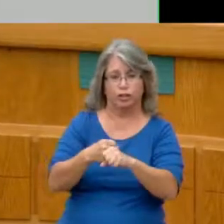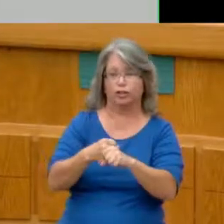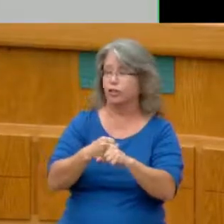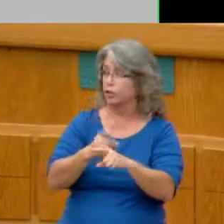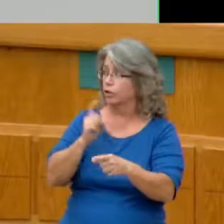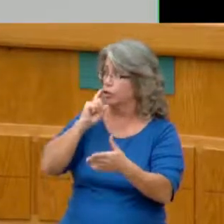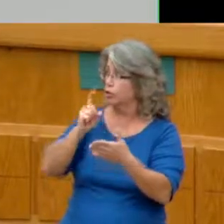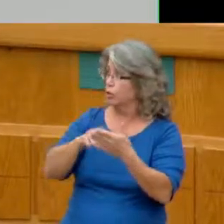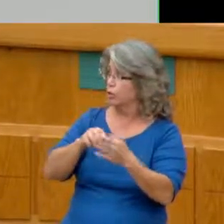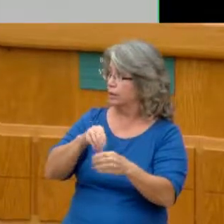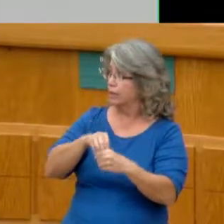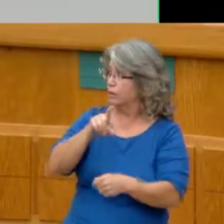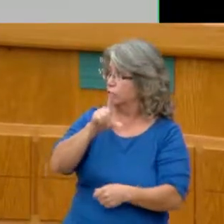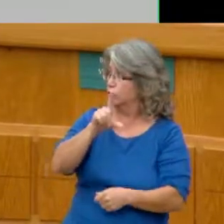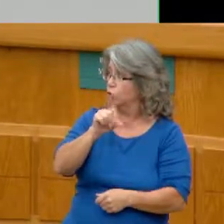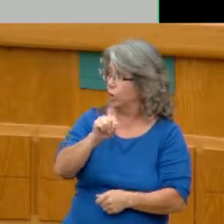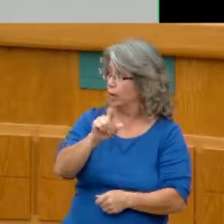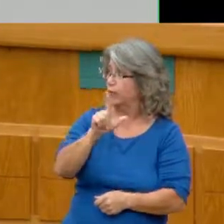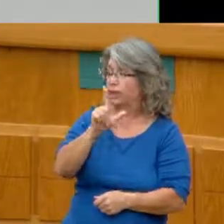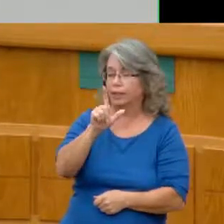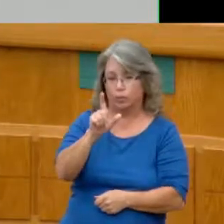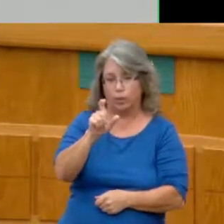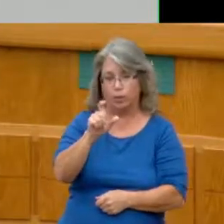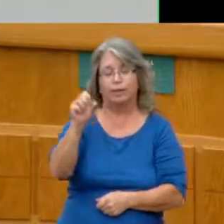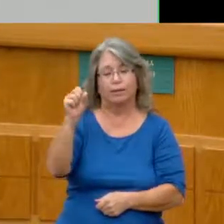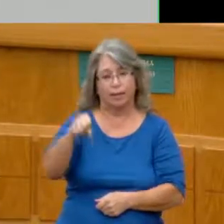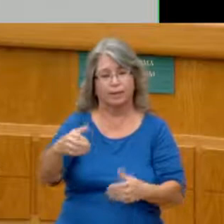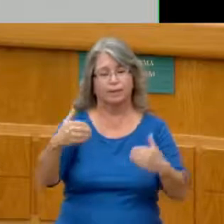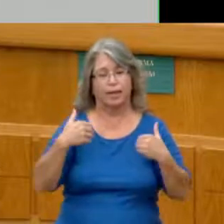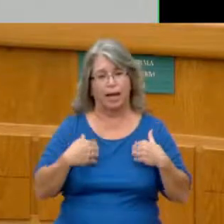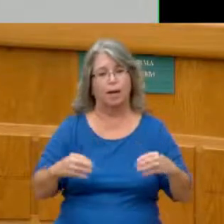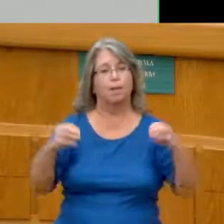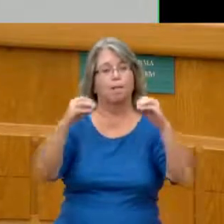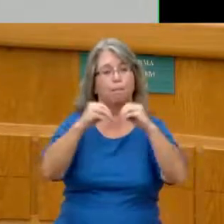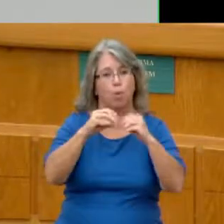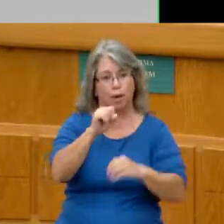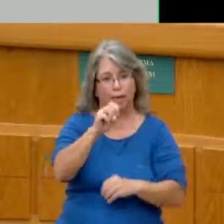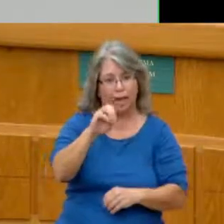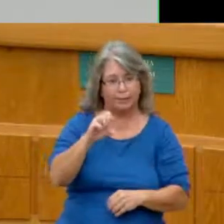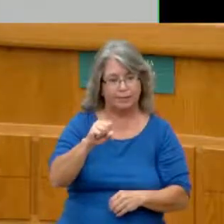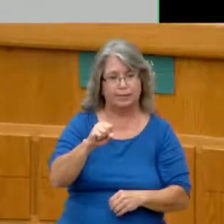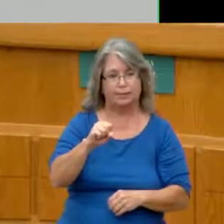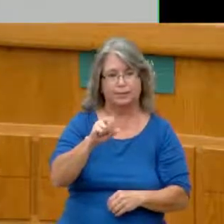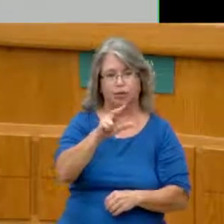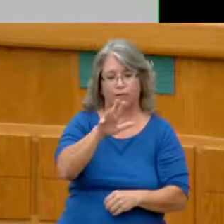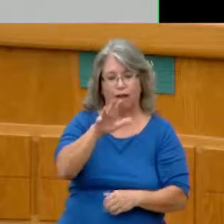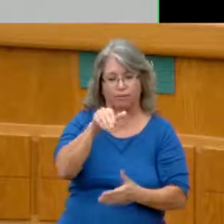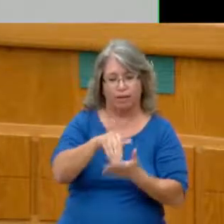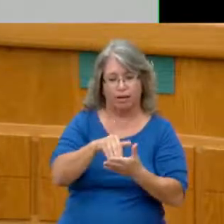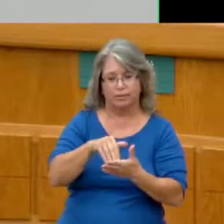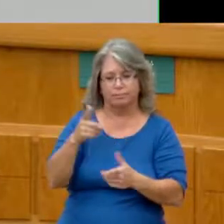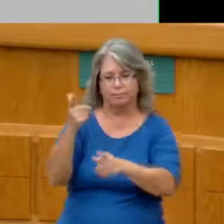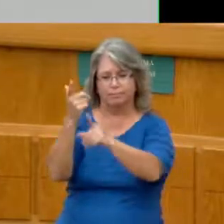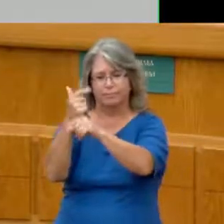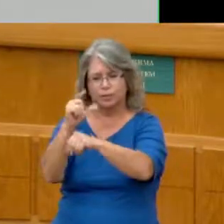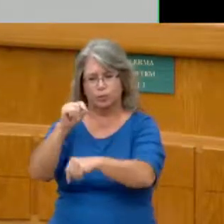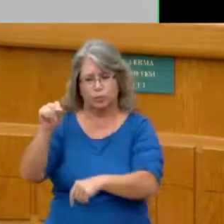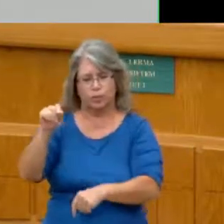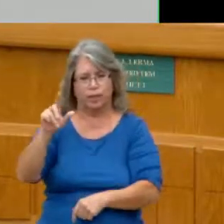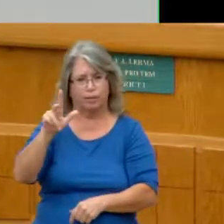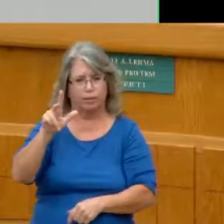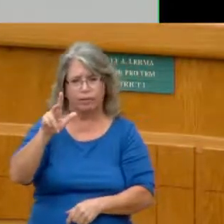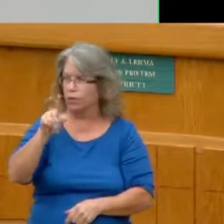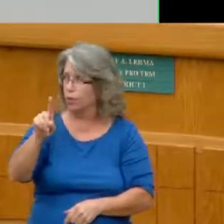2021, we've had more cases than in 2020, 35,000 versus 31,000, and